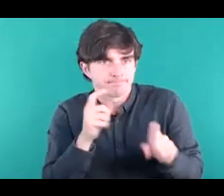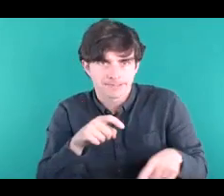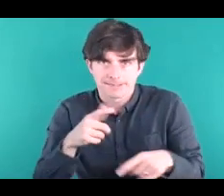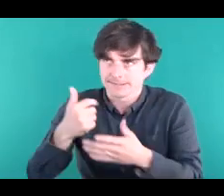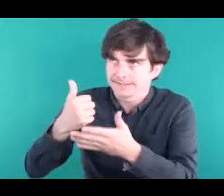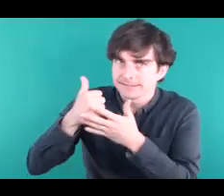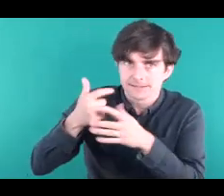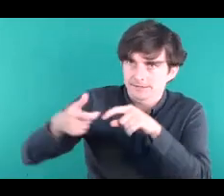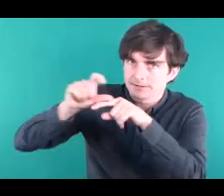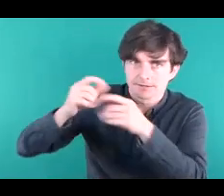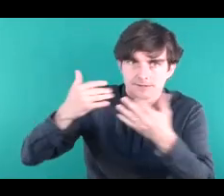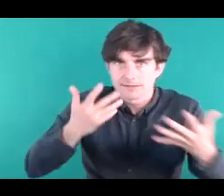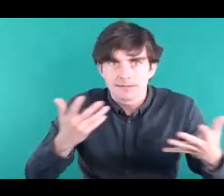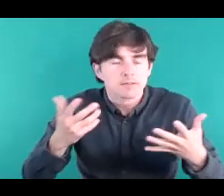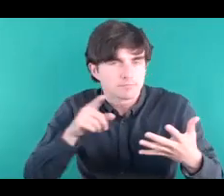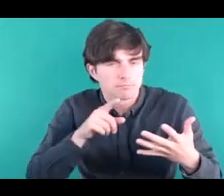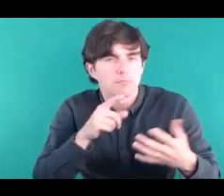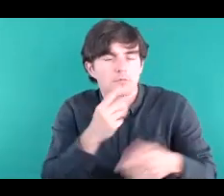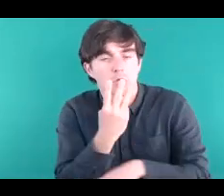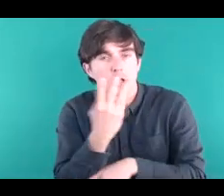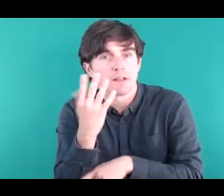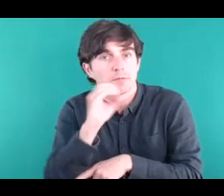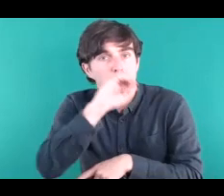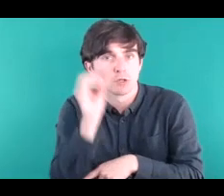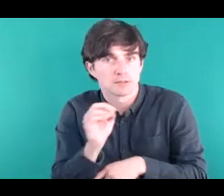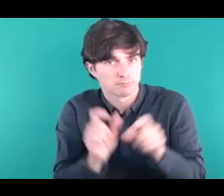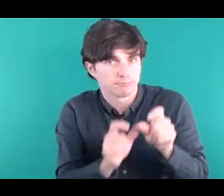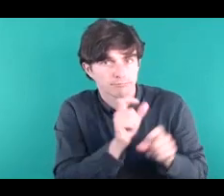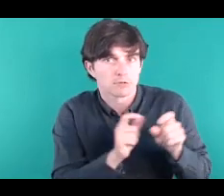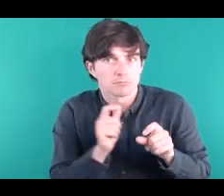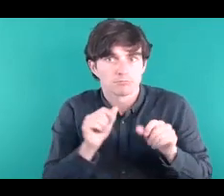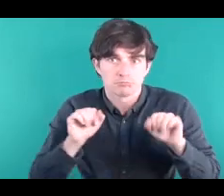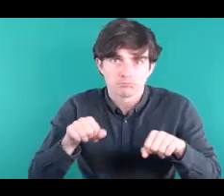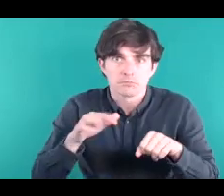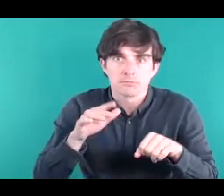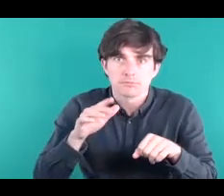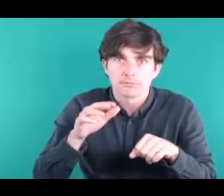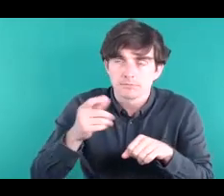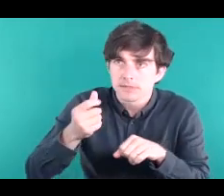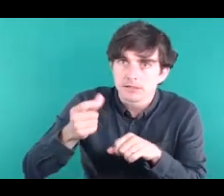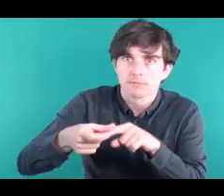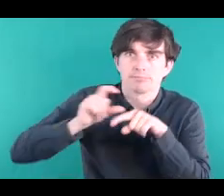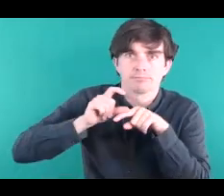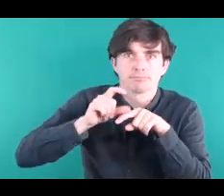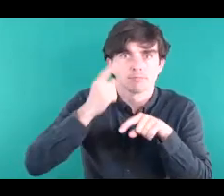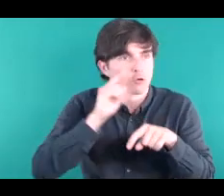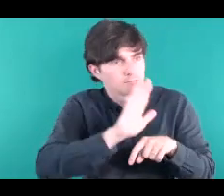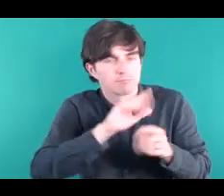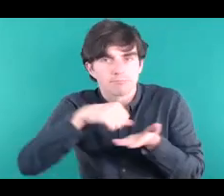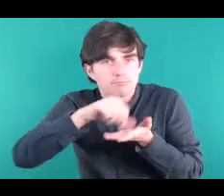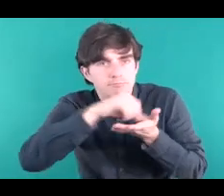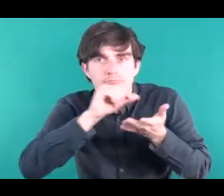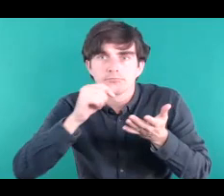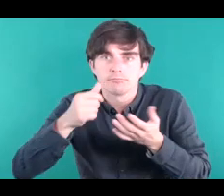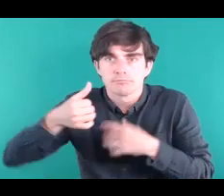this is because the electricity subsidy is newly launched during COVID-19.